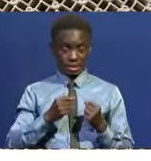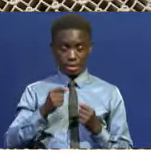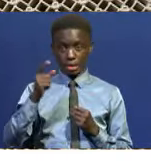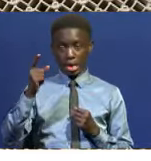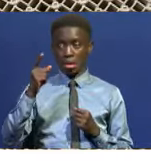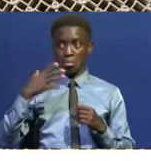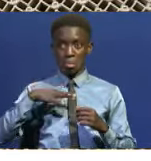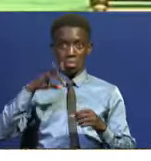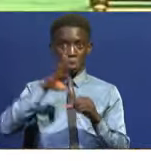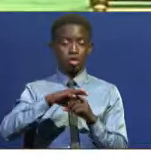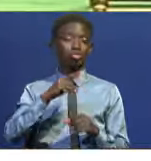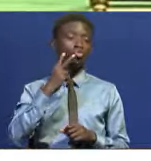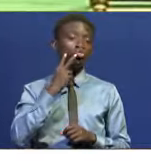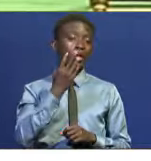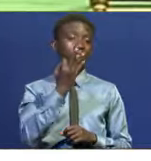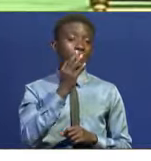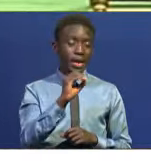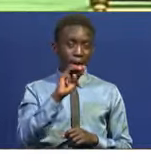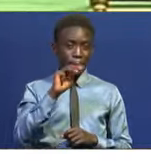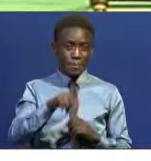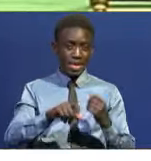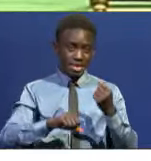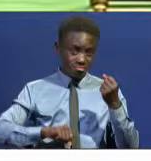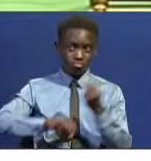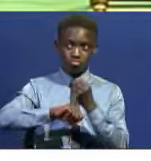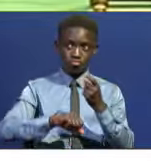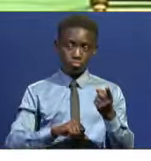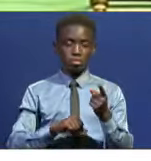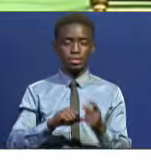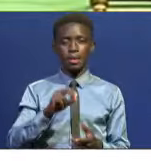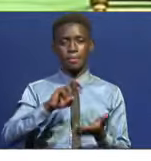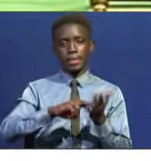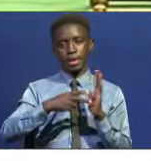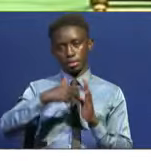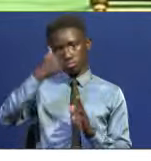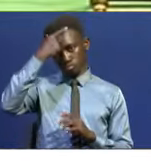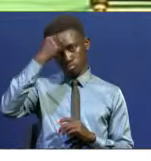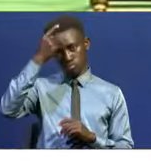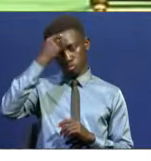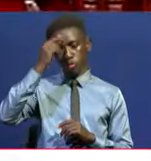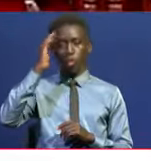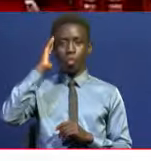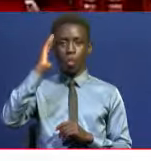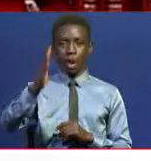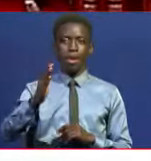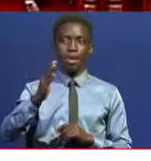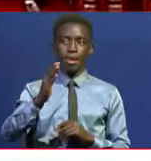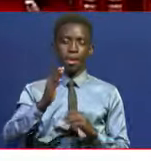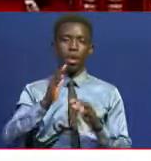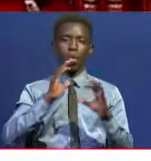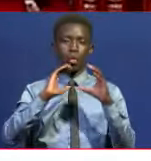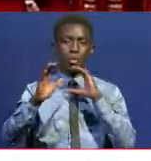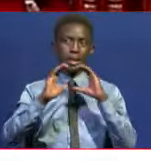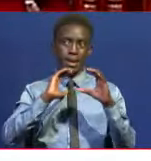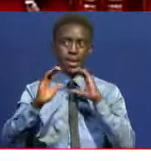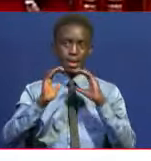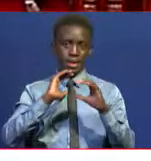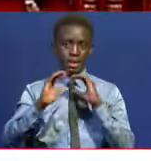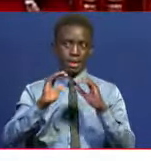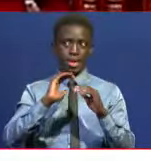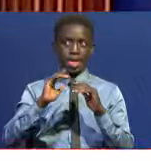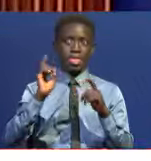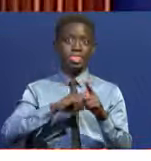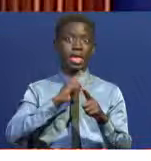MPs, National Assembly Speaker Moses Wetangula will communicate the resolution within 2 days to the Senate Speaker Amason Kingi